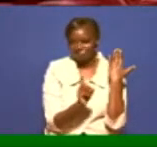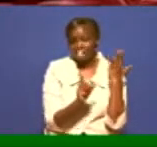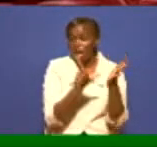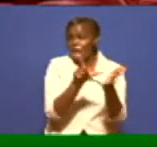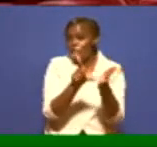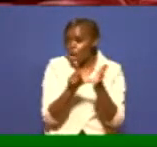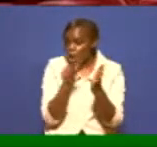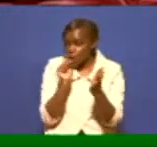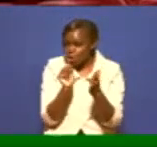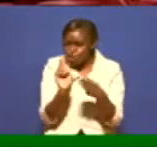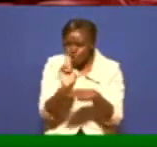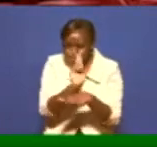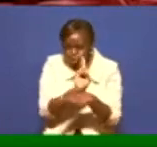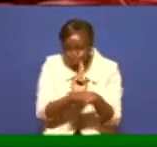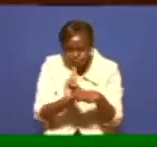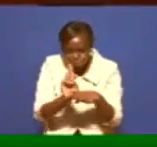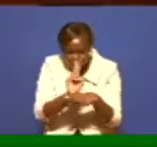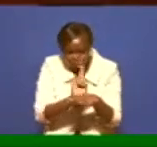is being utilized